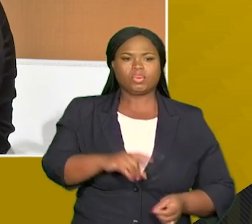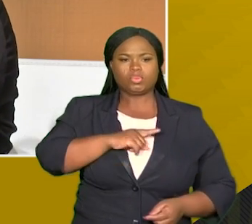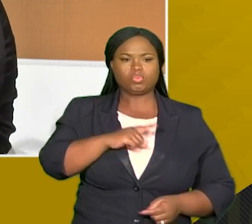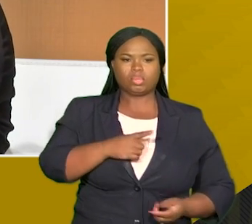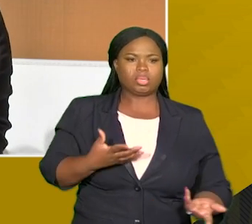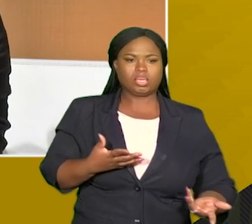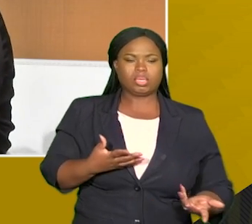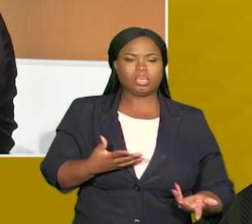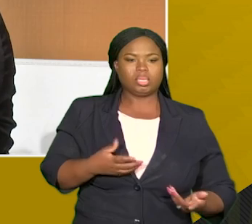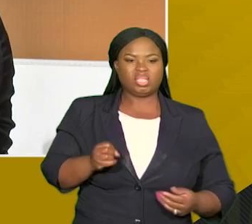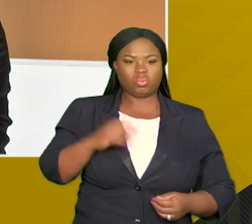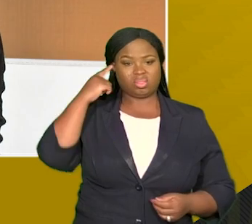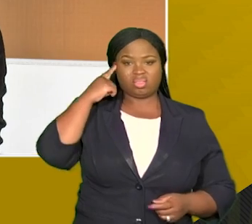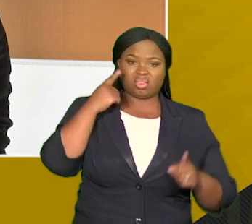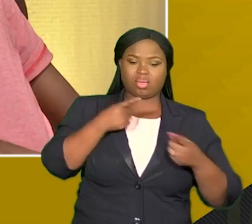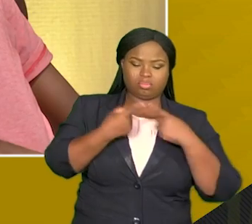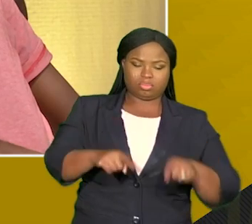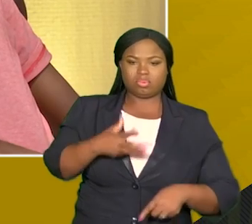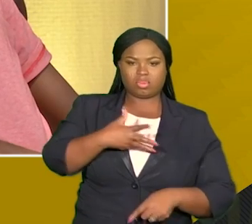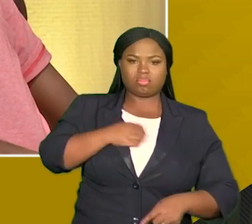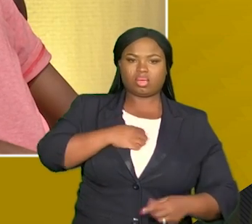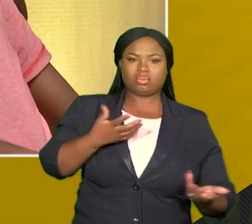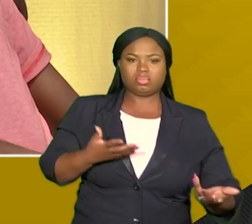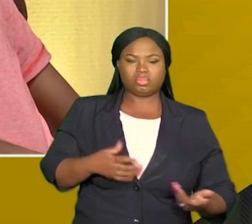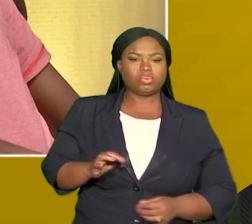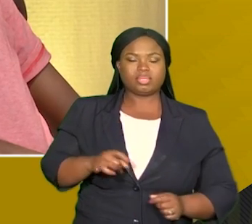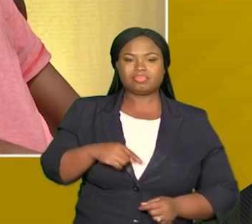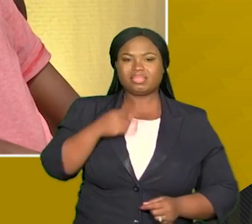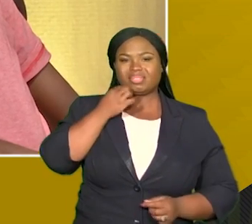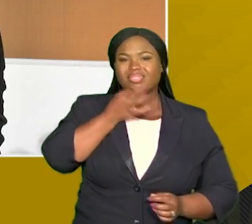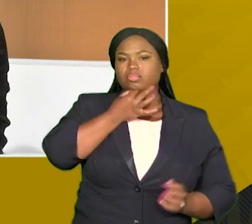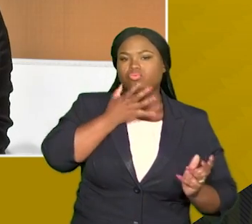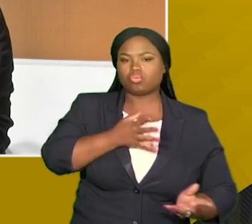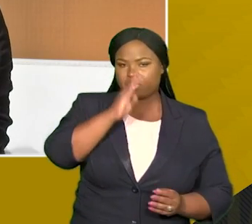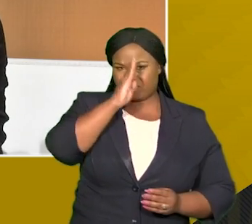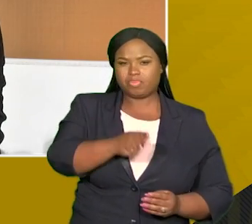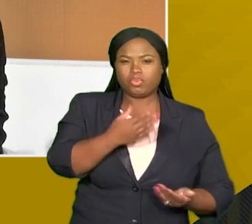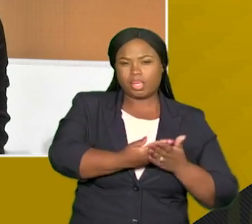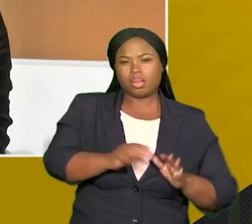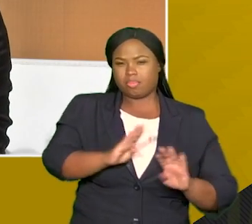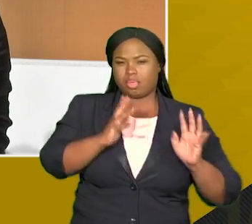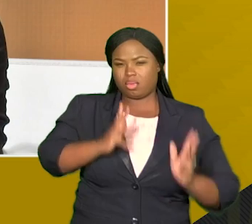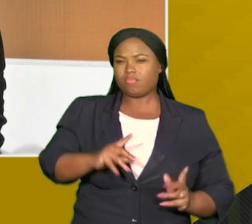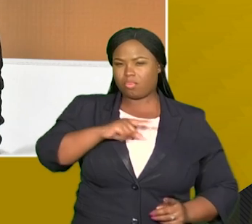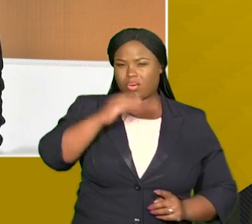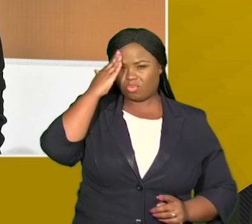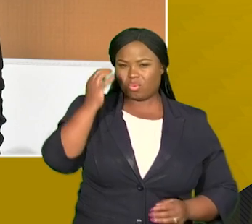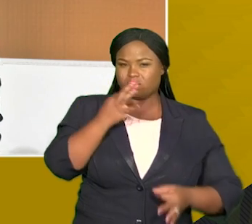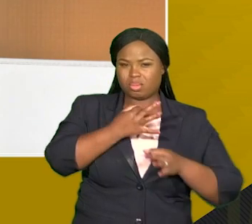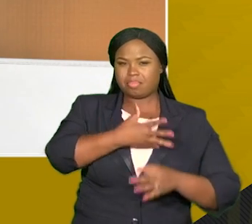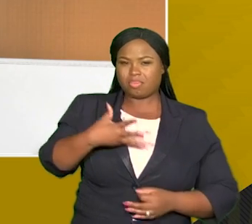Because if not, they'll think, no, you're not my mother. Yes, even if they're not saying it out loud. Like, But the behavior, because you'll